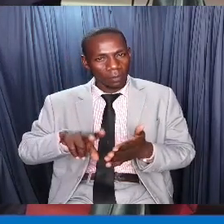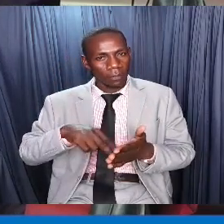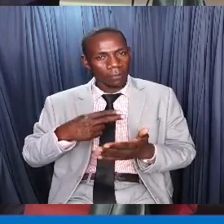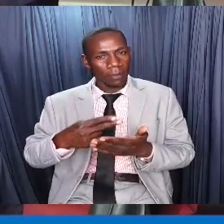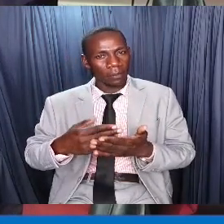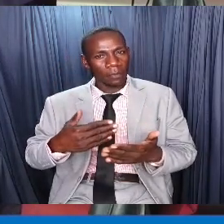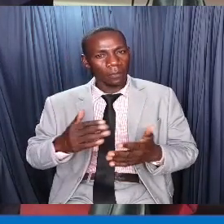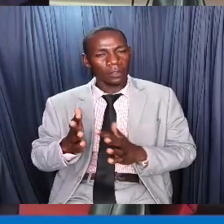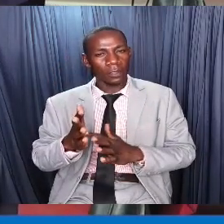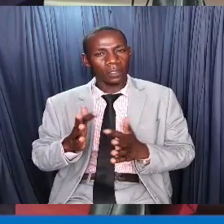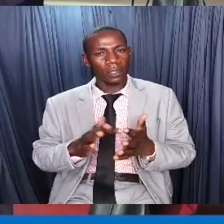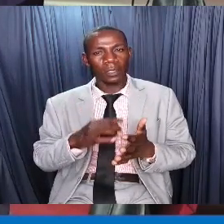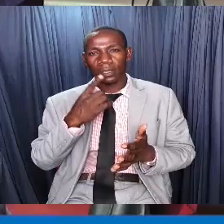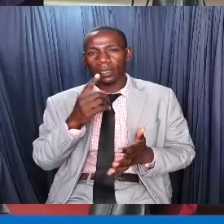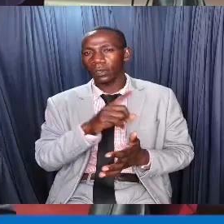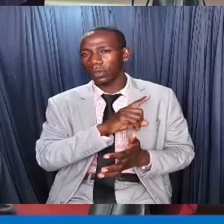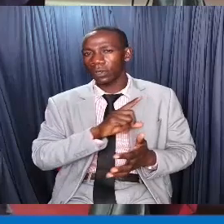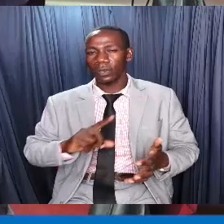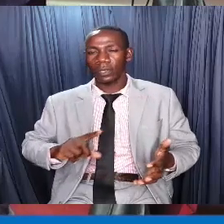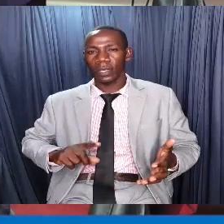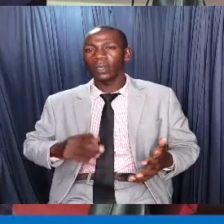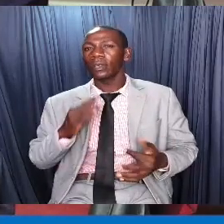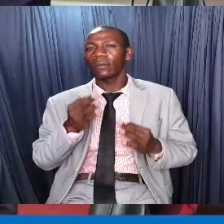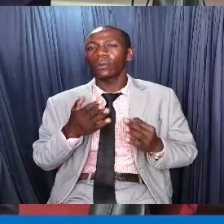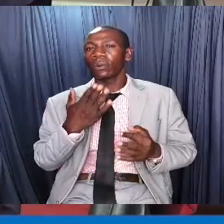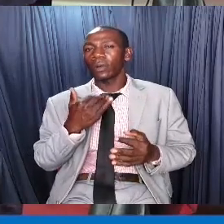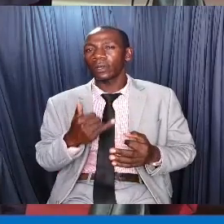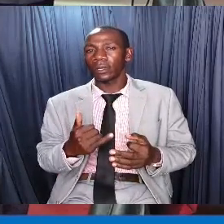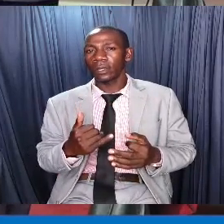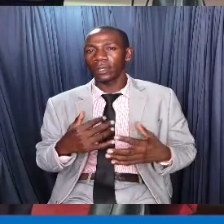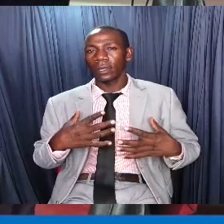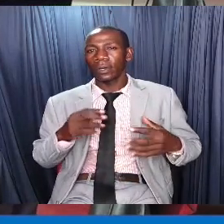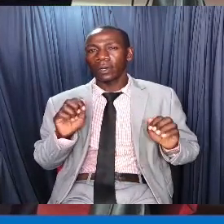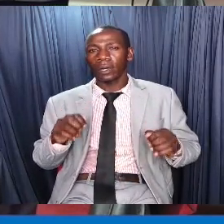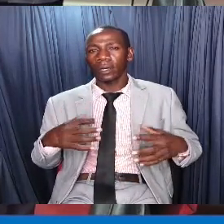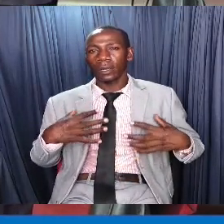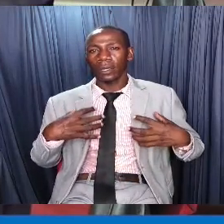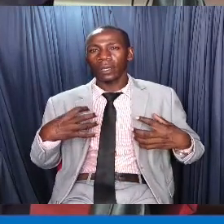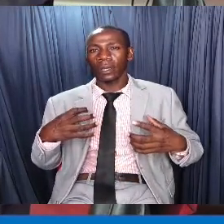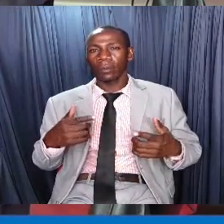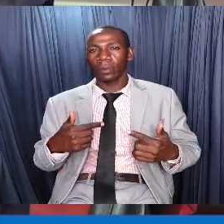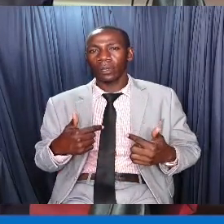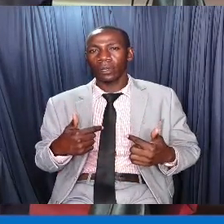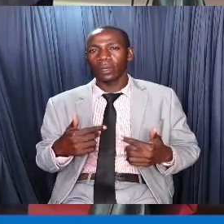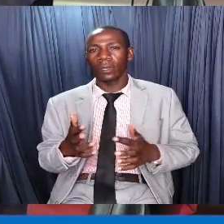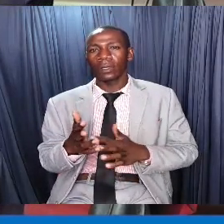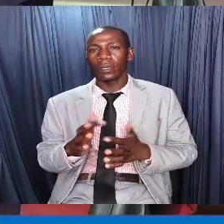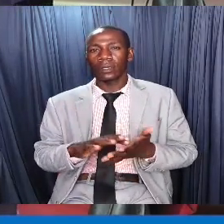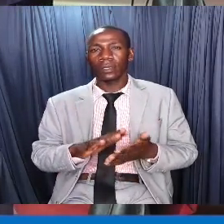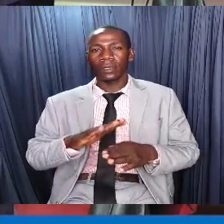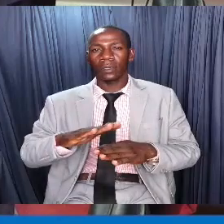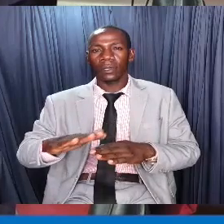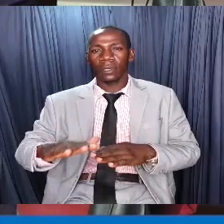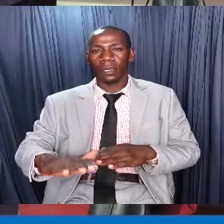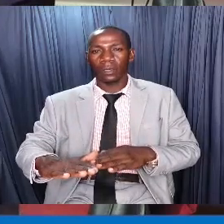went and fell on his feet. Akamwambia Bwana. And told him, Lord. Ukitaka. If thou wilt. Waweza kunitakasa. Thou canst cleanse me. Yesu akanyosha mkono wake.